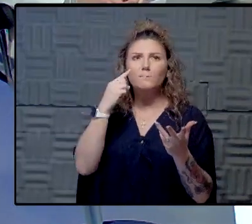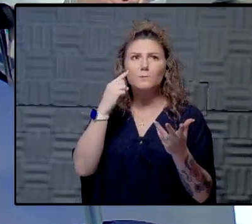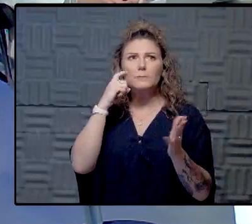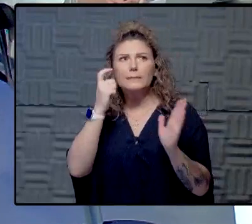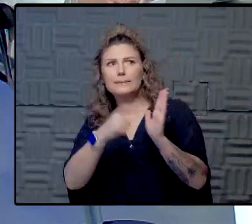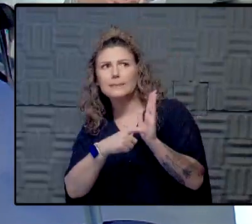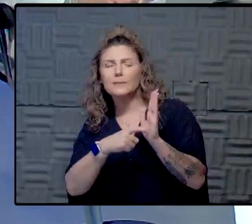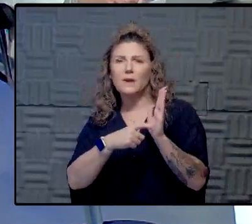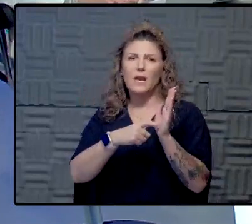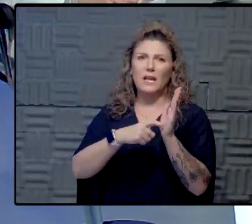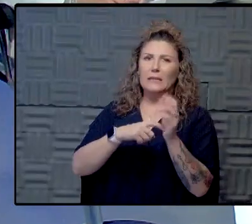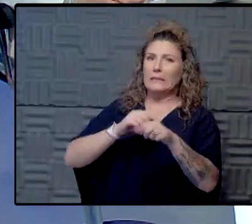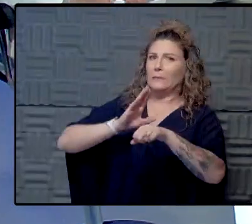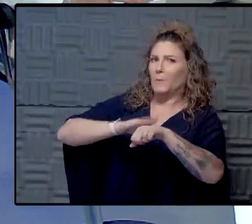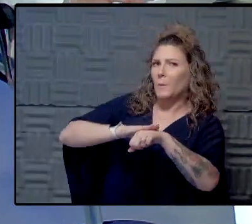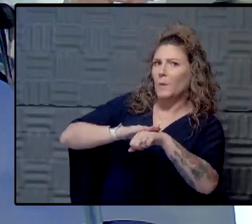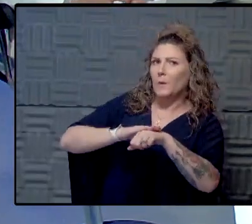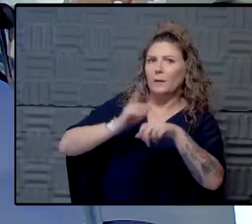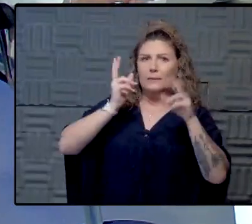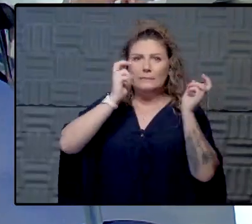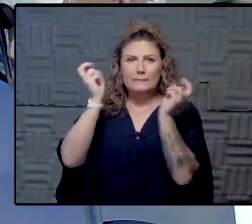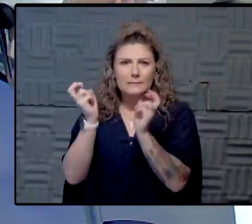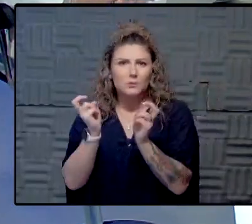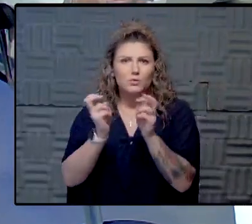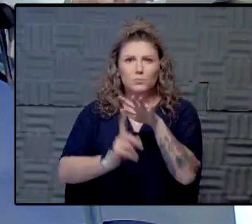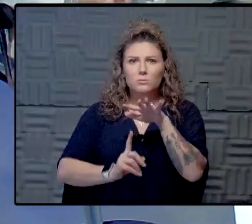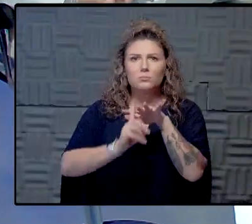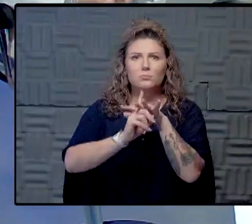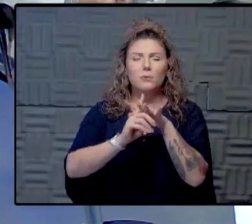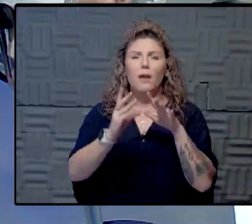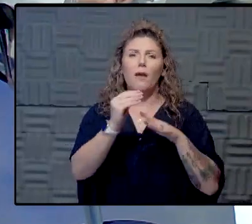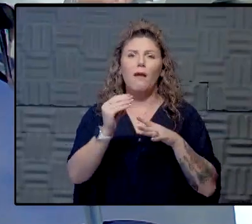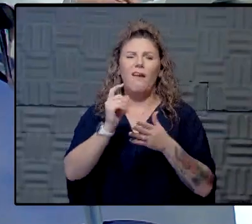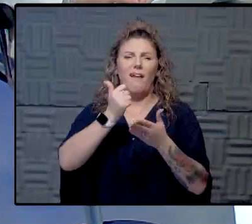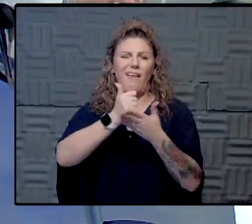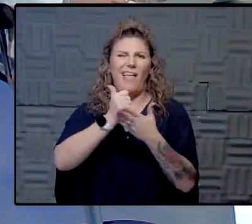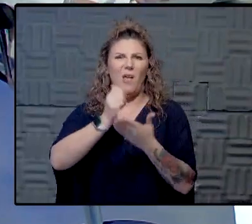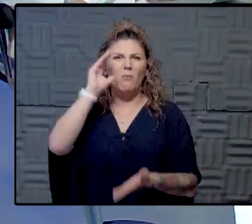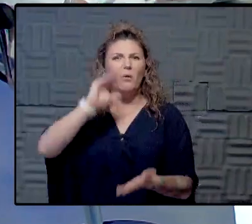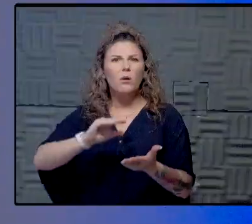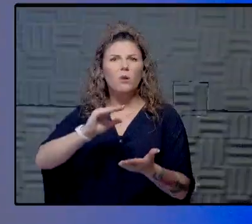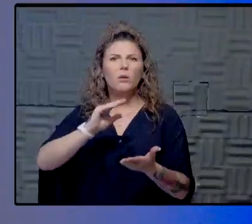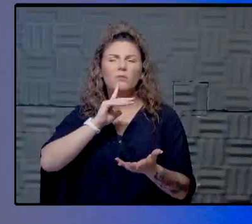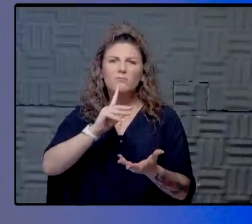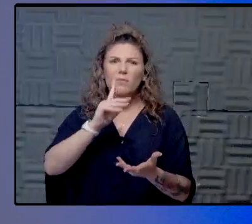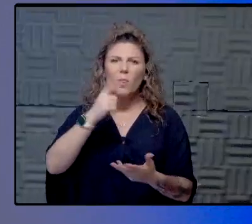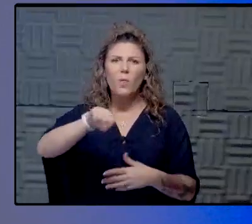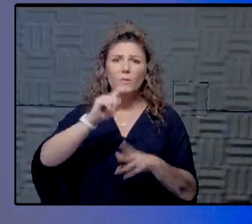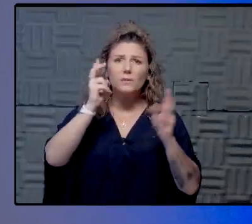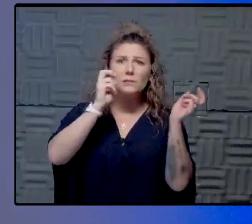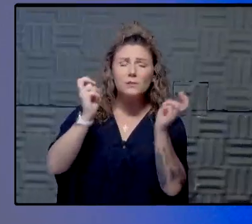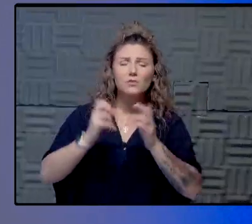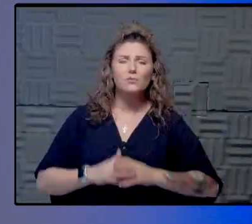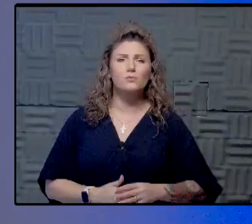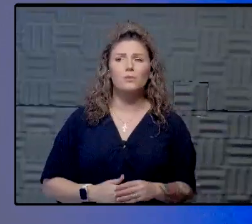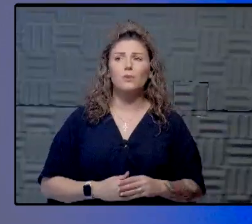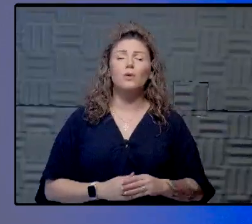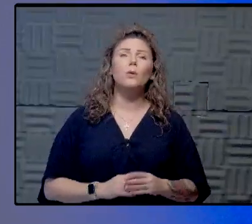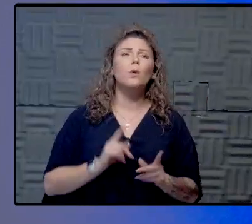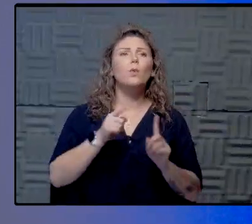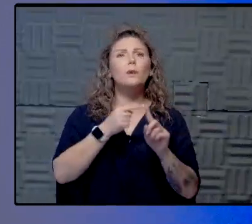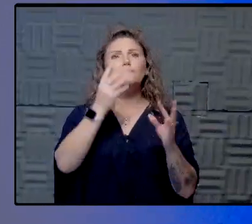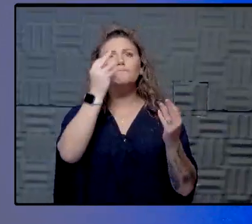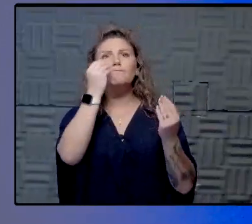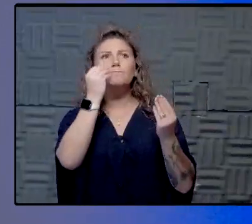maybe flags or issues of problems, and what can they do to help mitigate some of those issues? So when we think